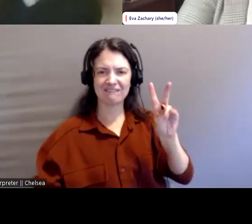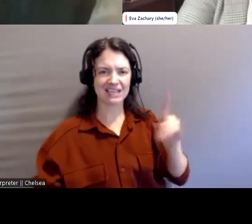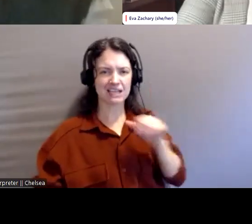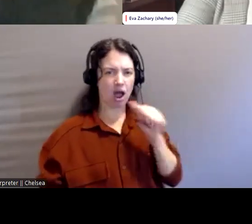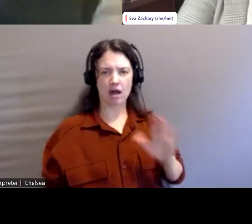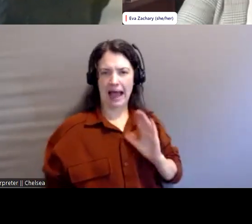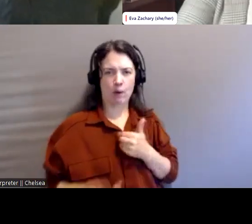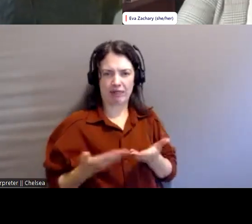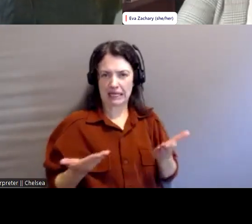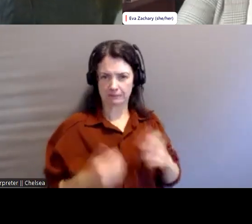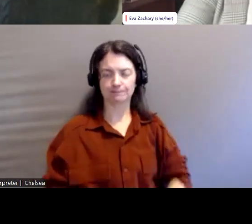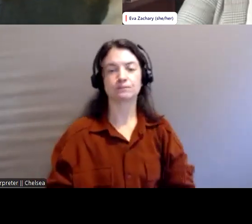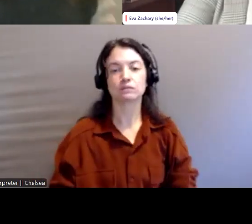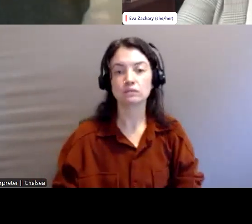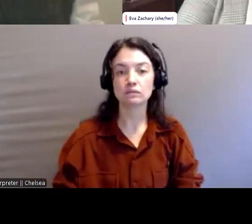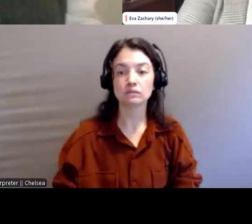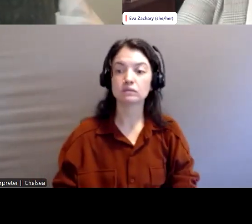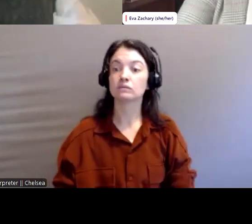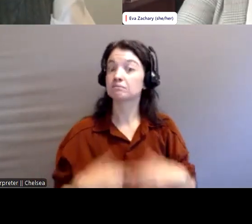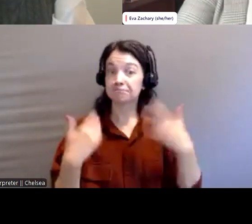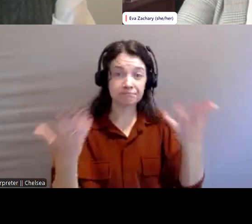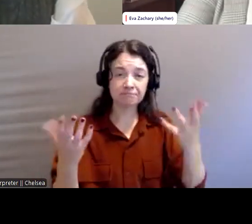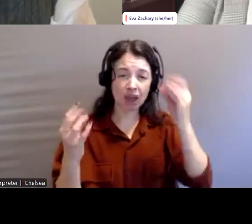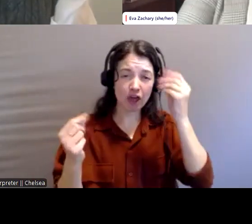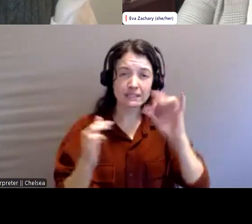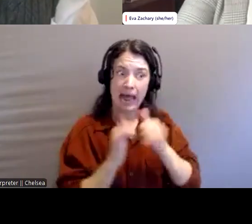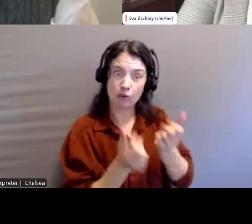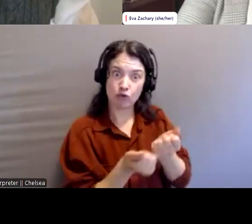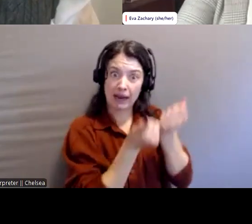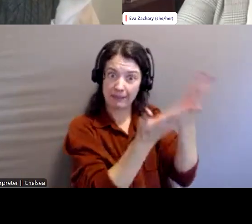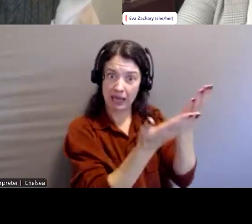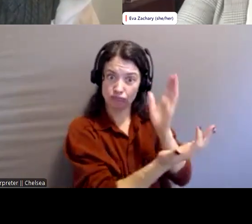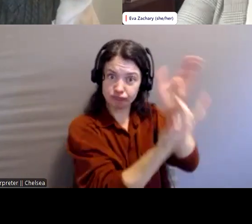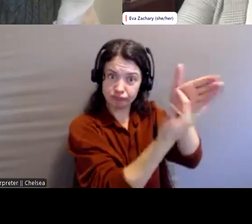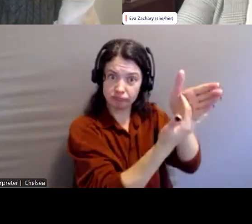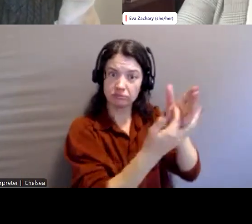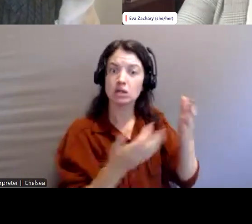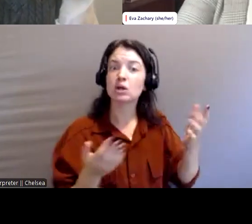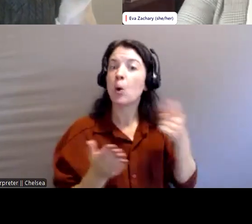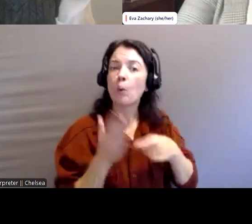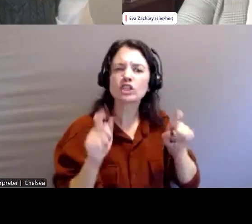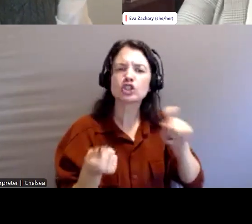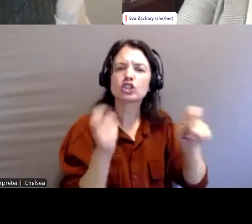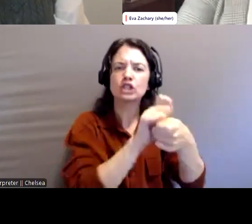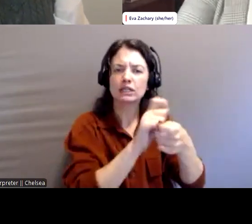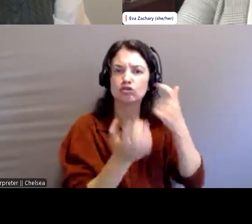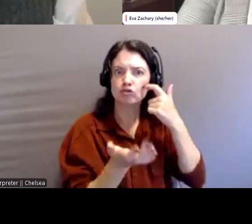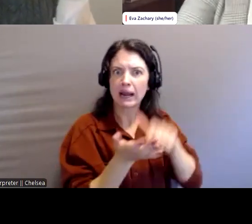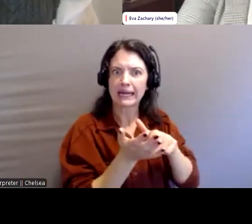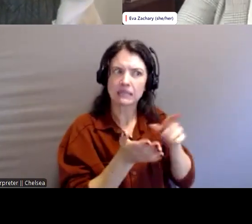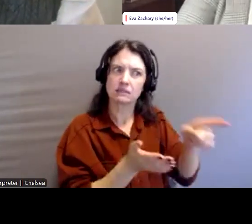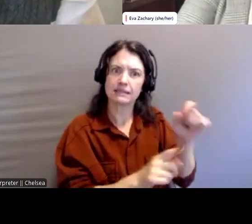thing. Any thoughts around the recommendations and what needs to change so those are better recognized?